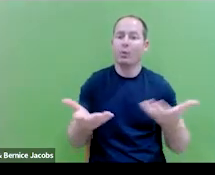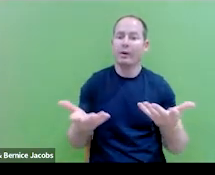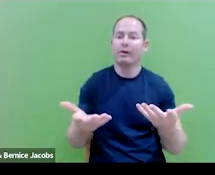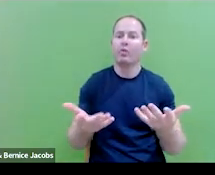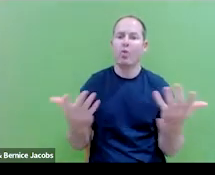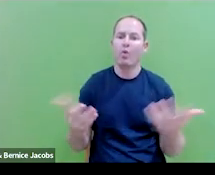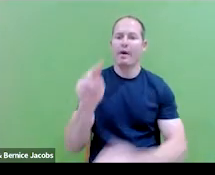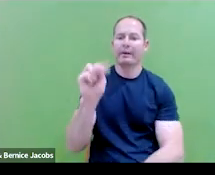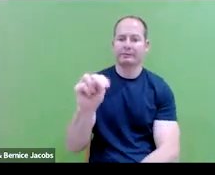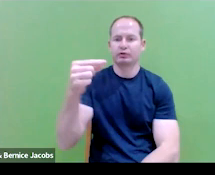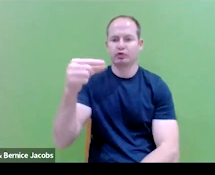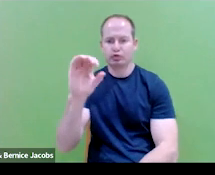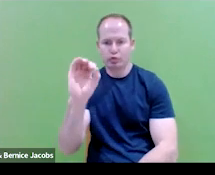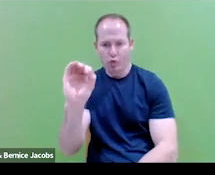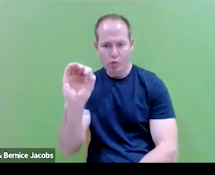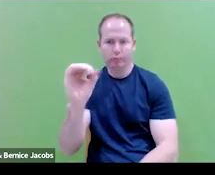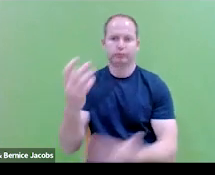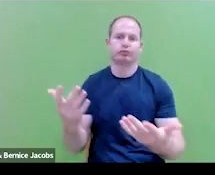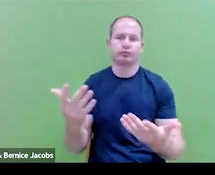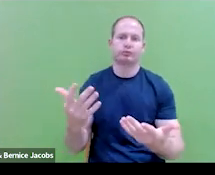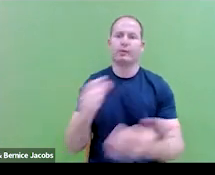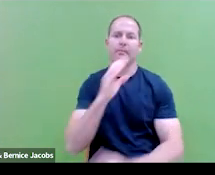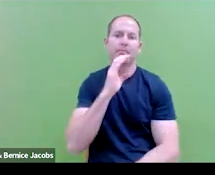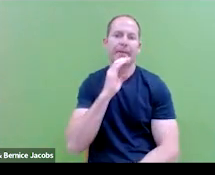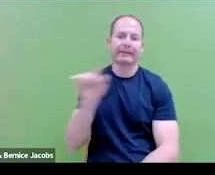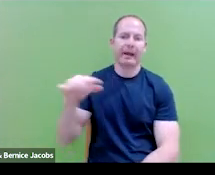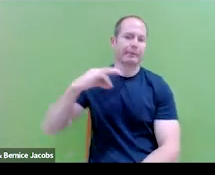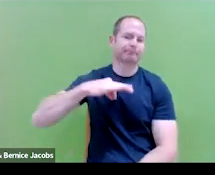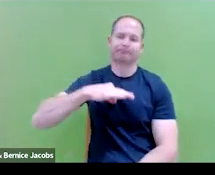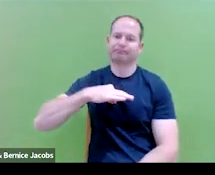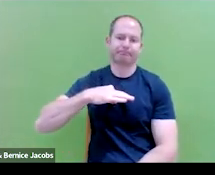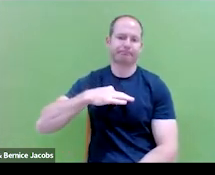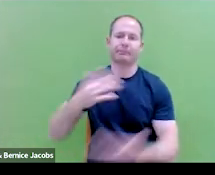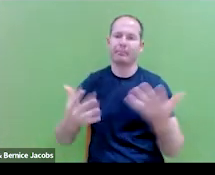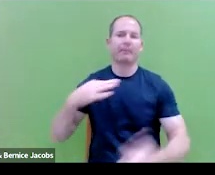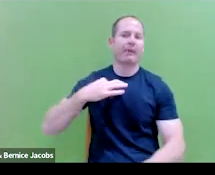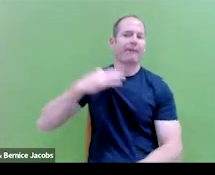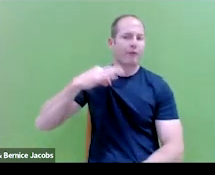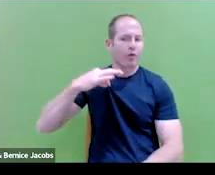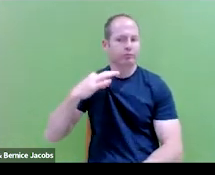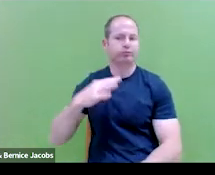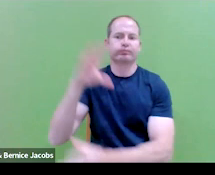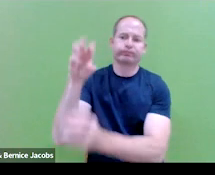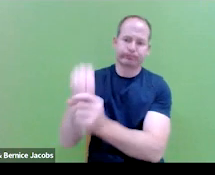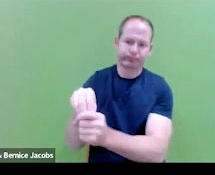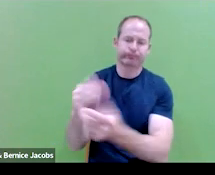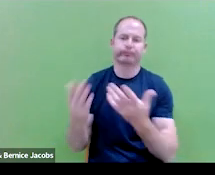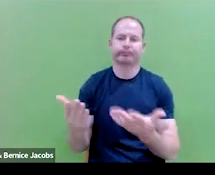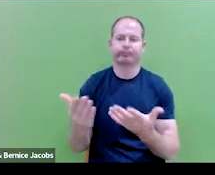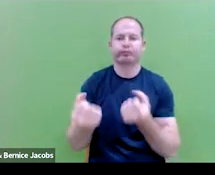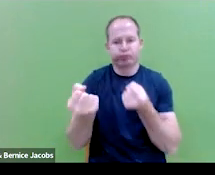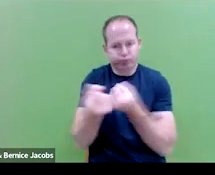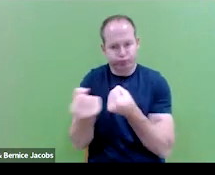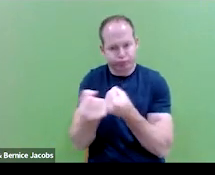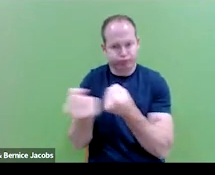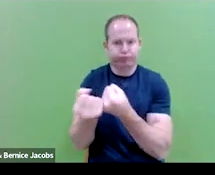where people can go and do some volunteer work. You can, give back to that